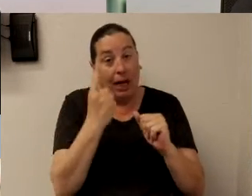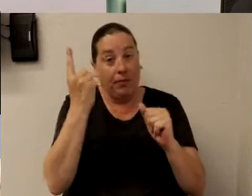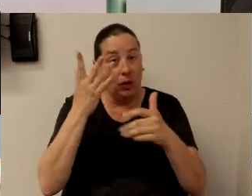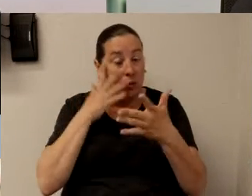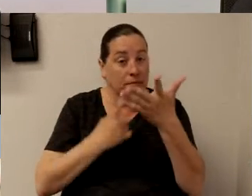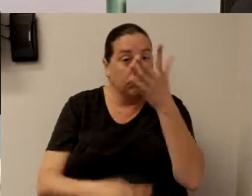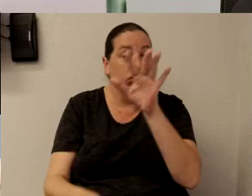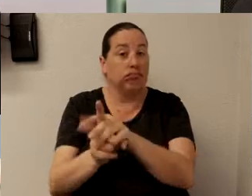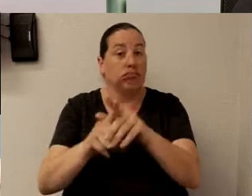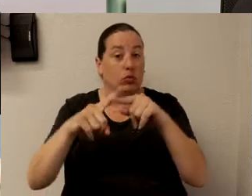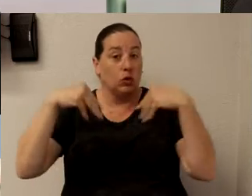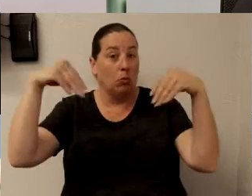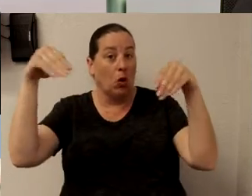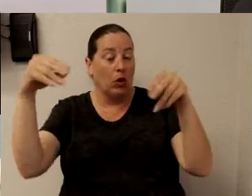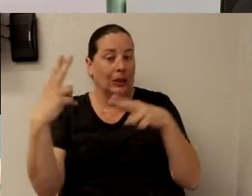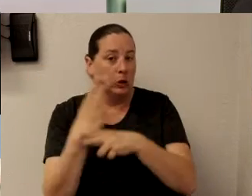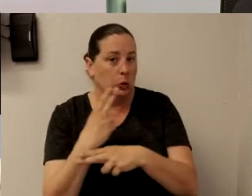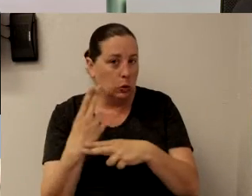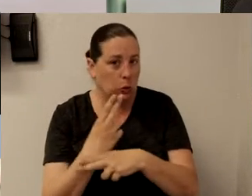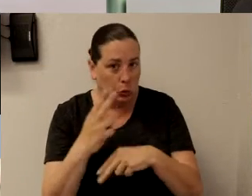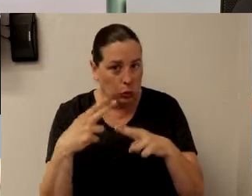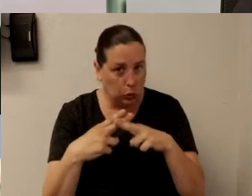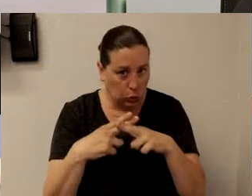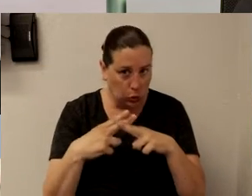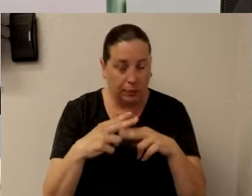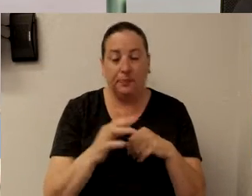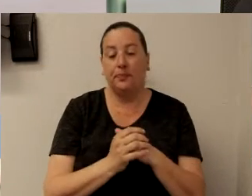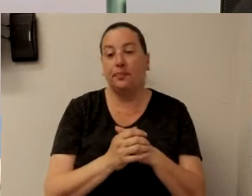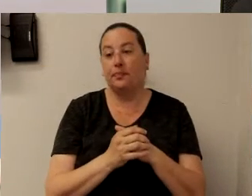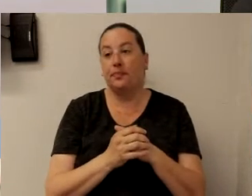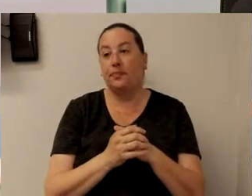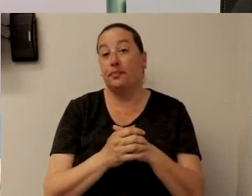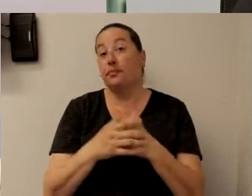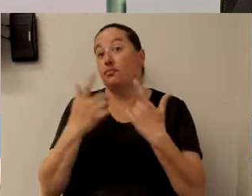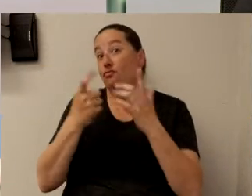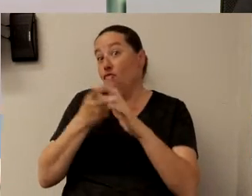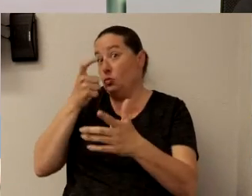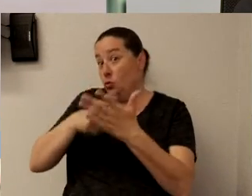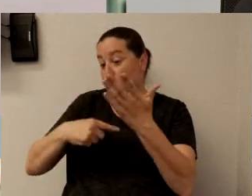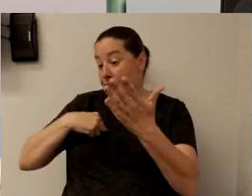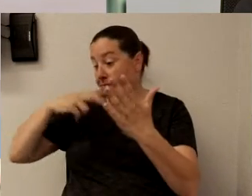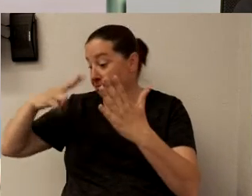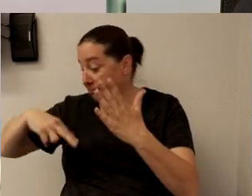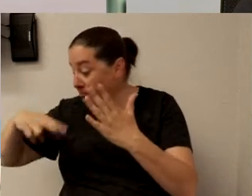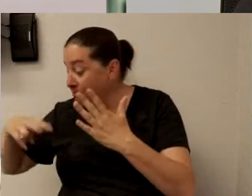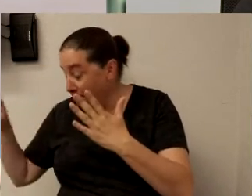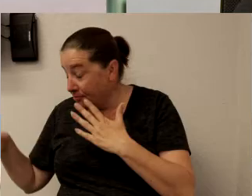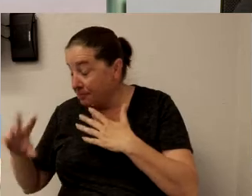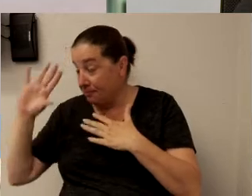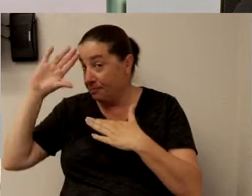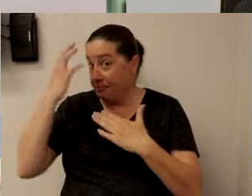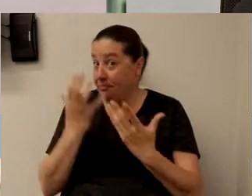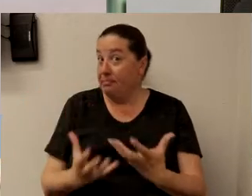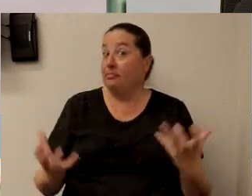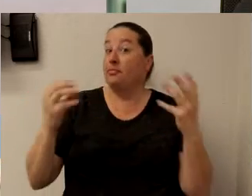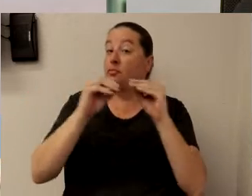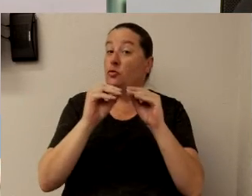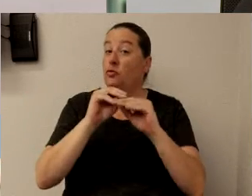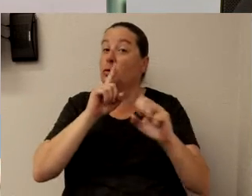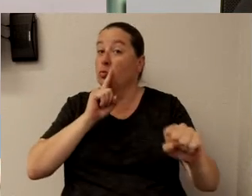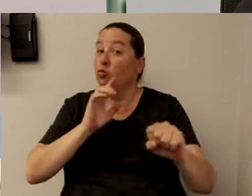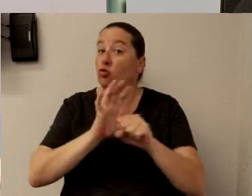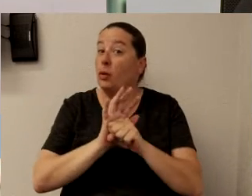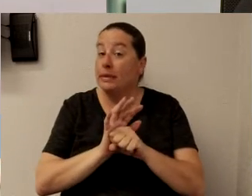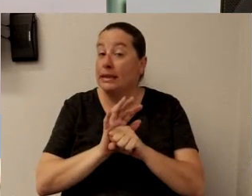soon. We think that this, at least what I read, is this is much more promising and probably has